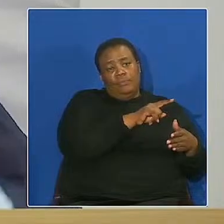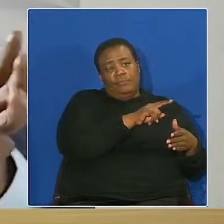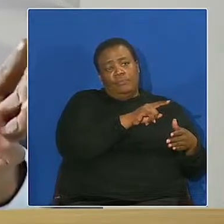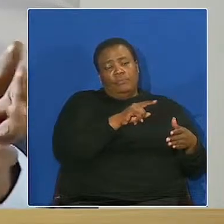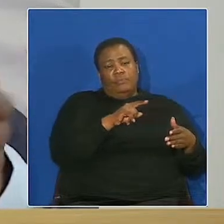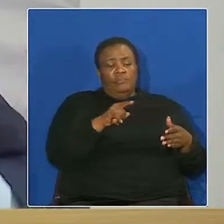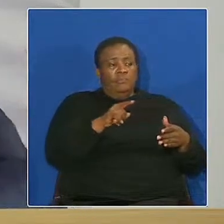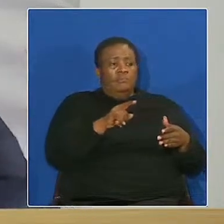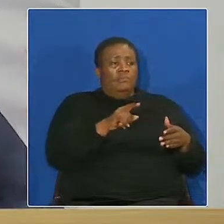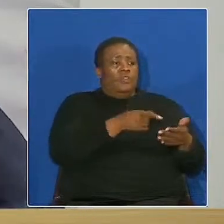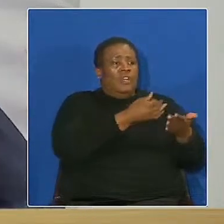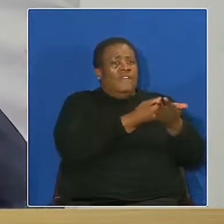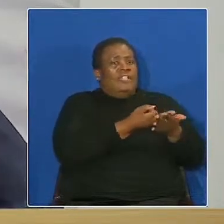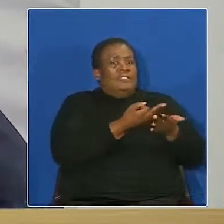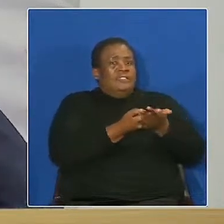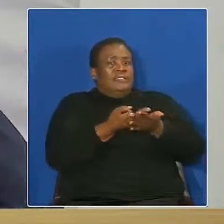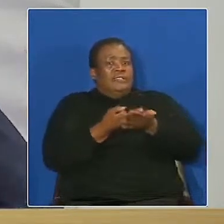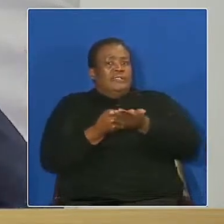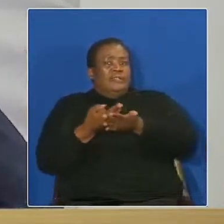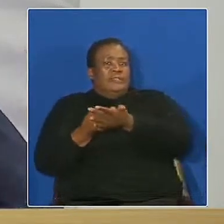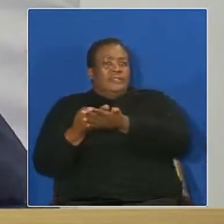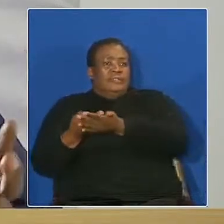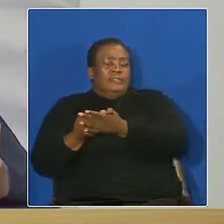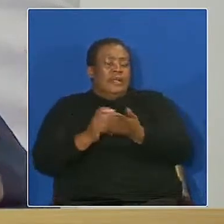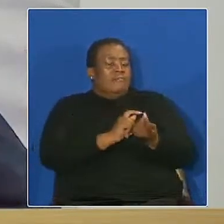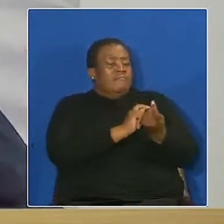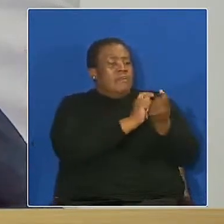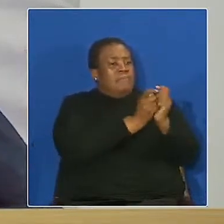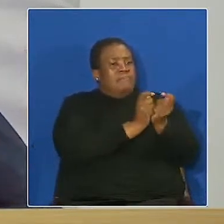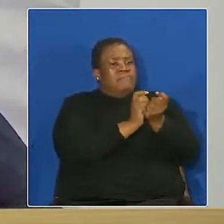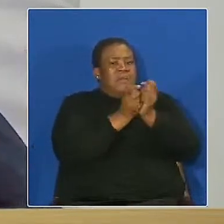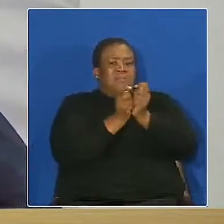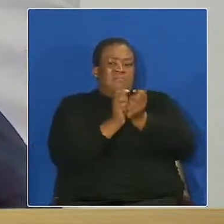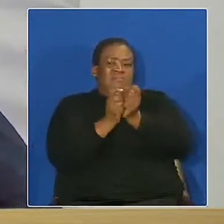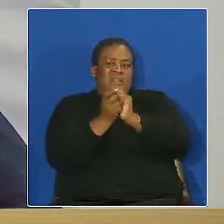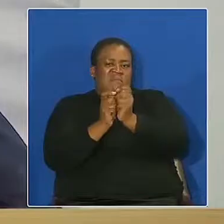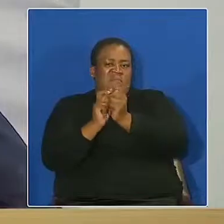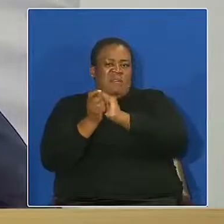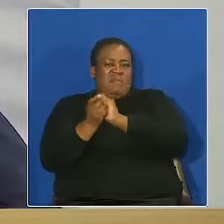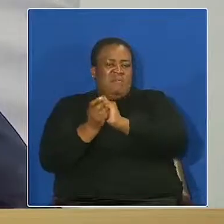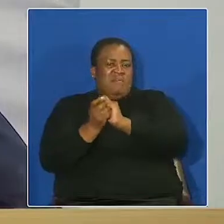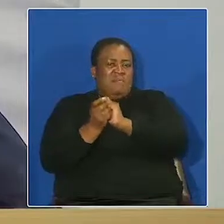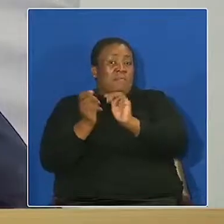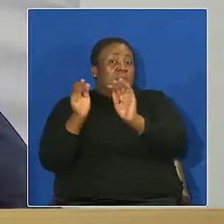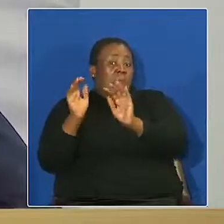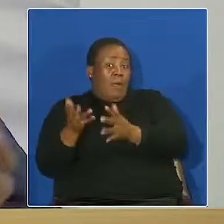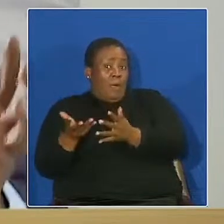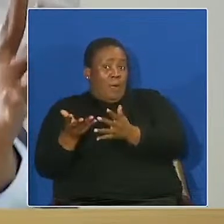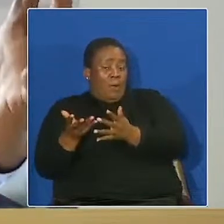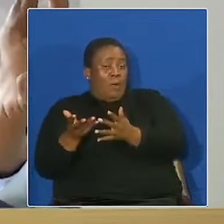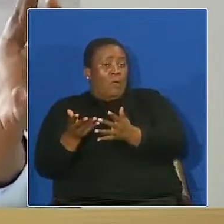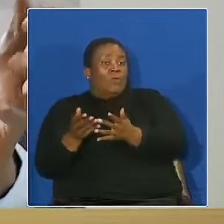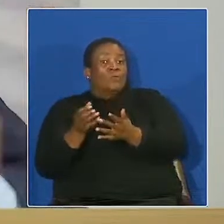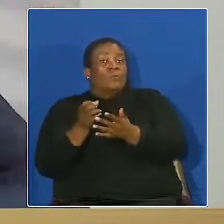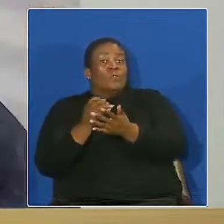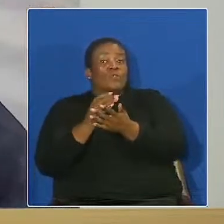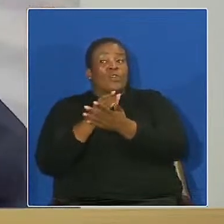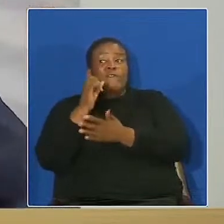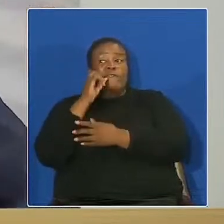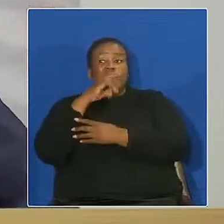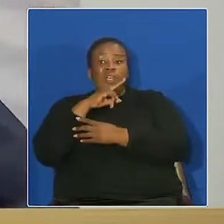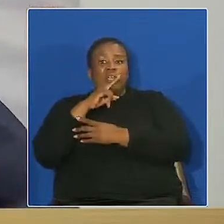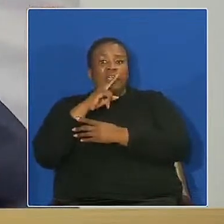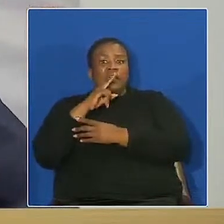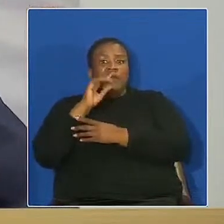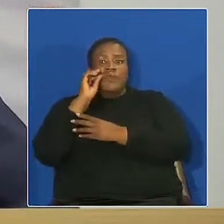a fact can be changed to suit the misinformation that needs